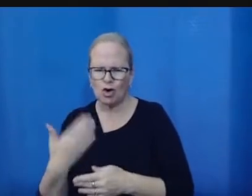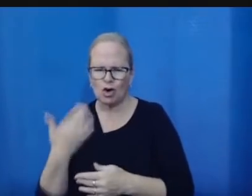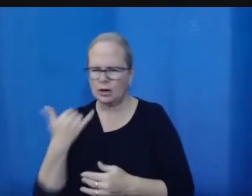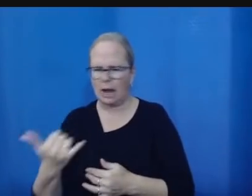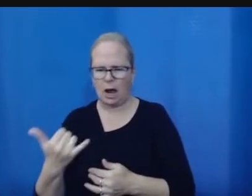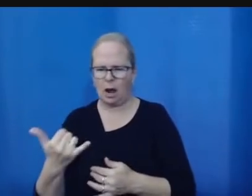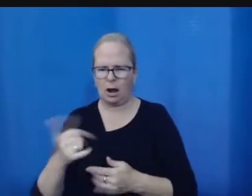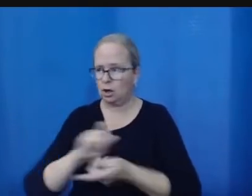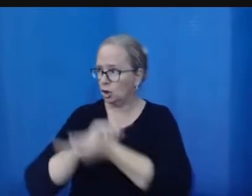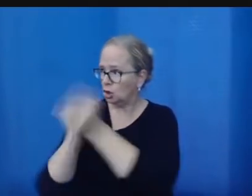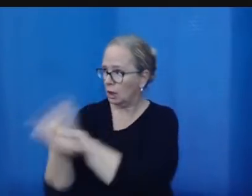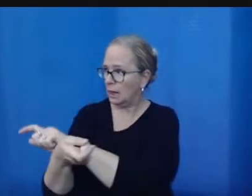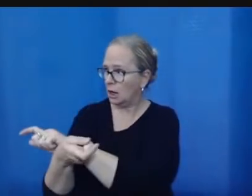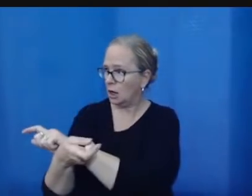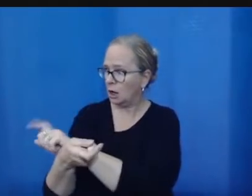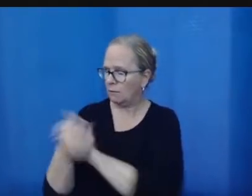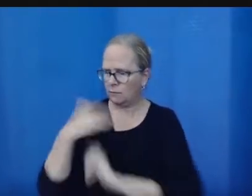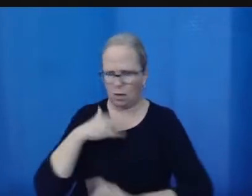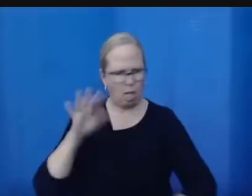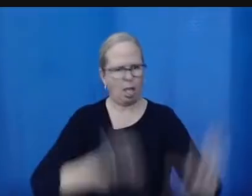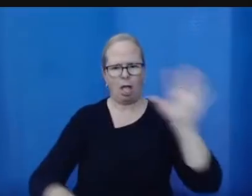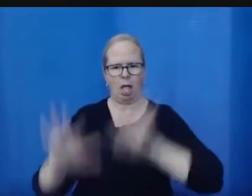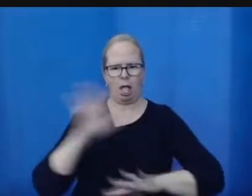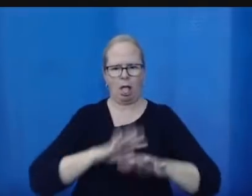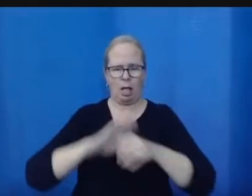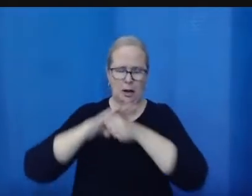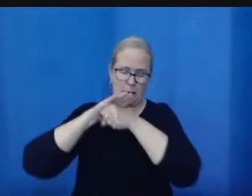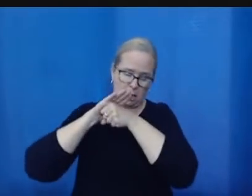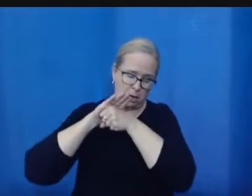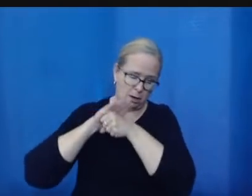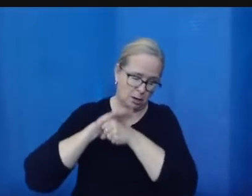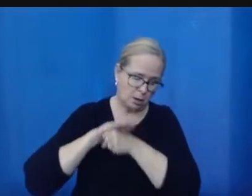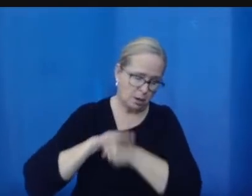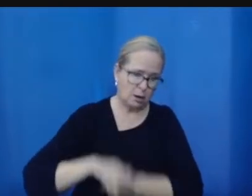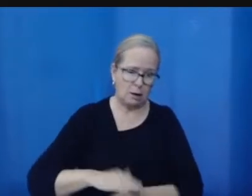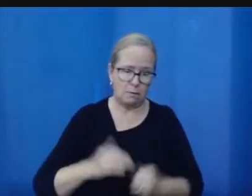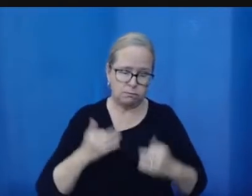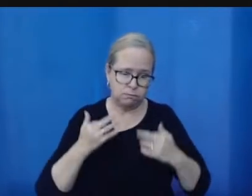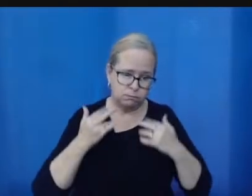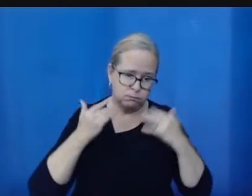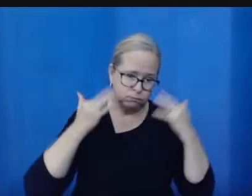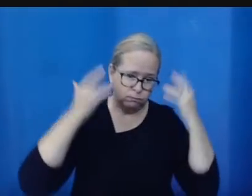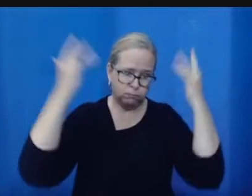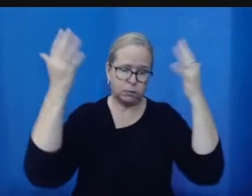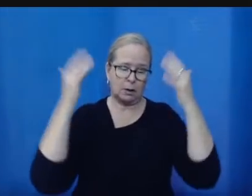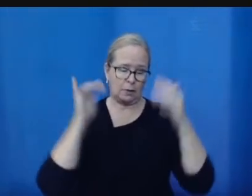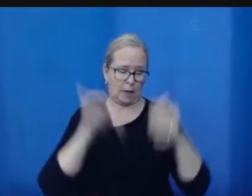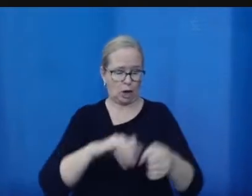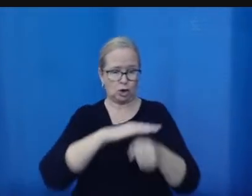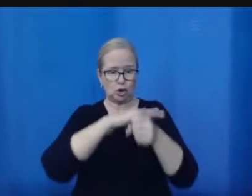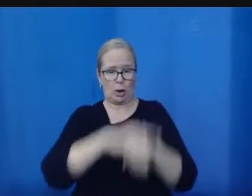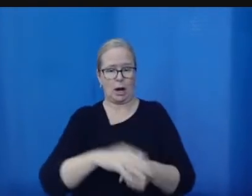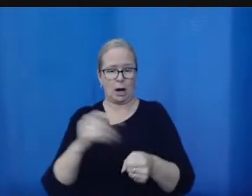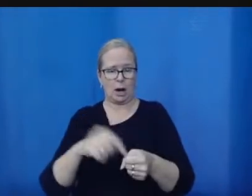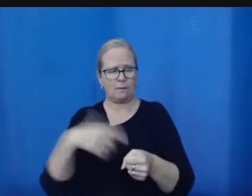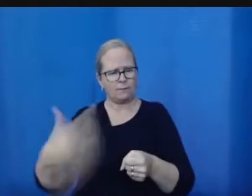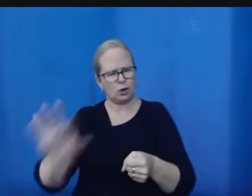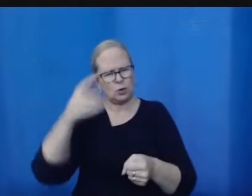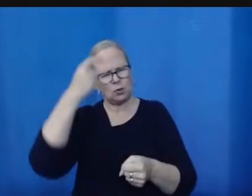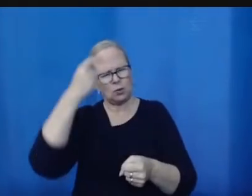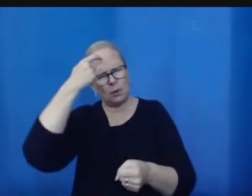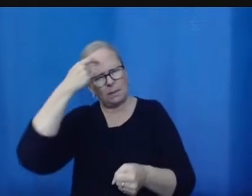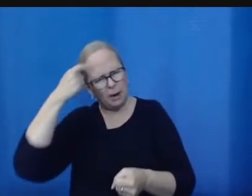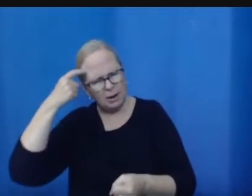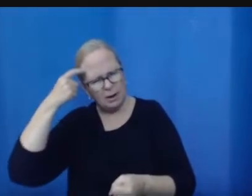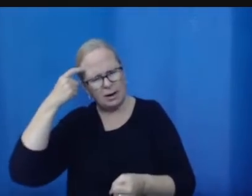them, and it's traumatic strain, and it's strain in a way that I don't know